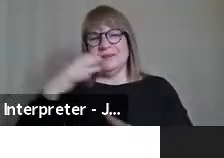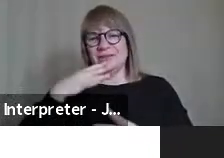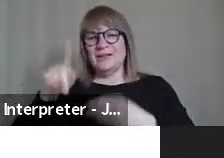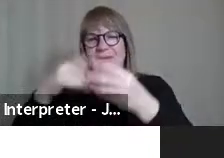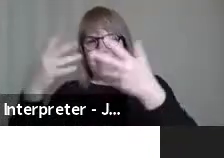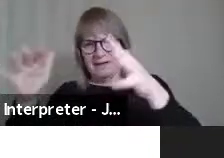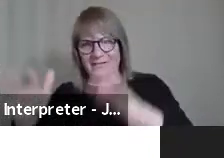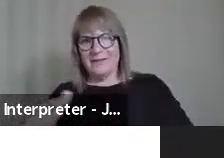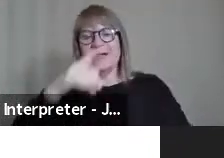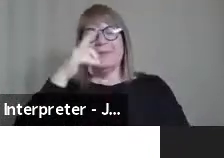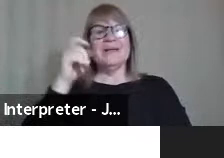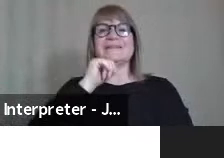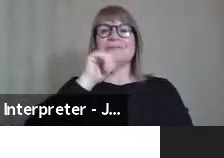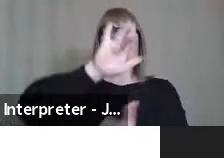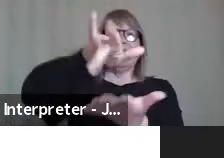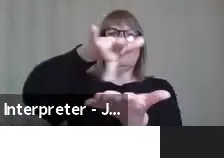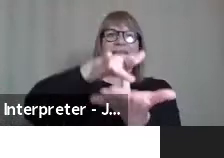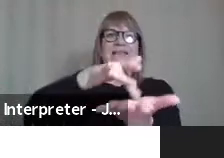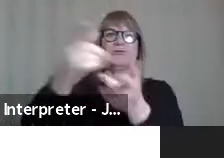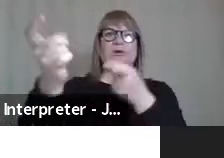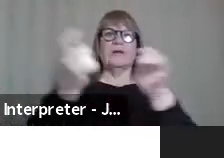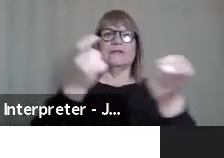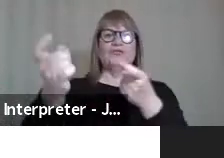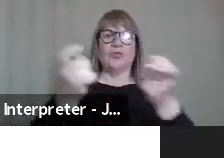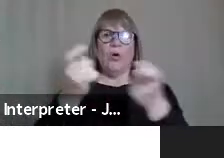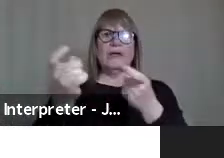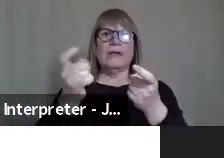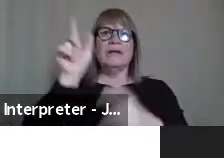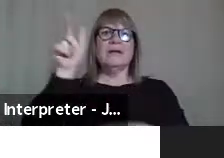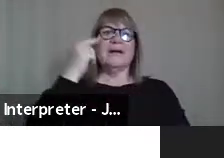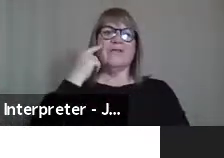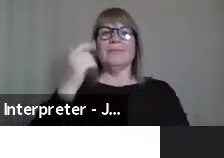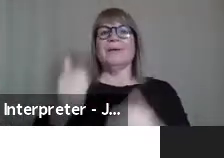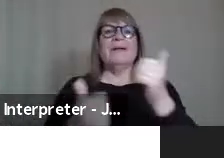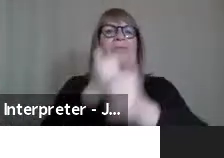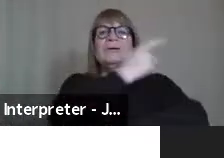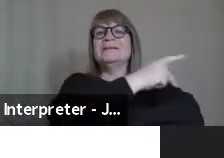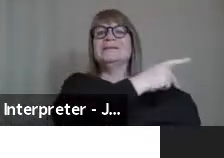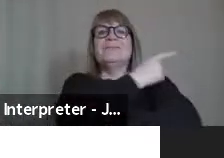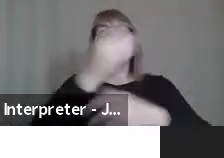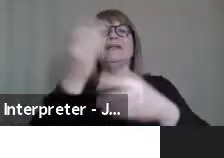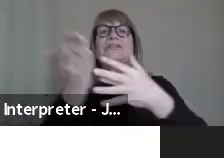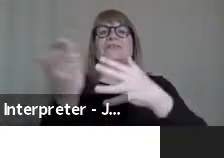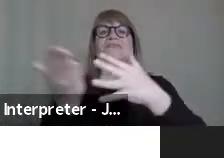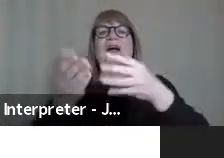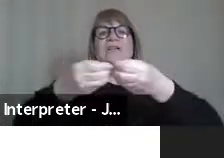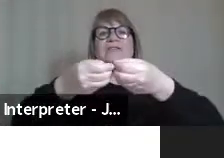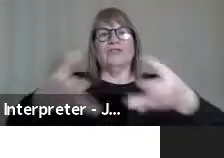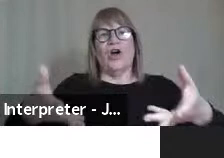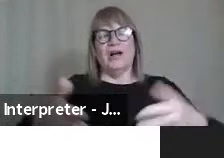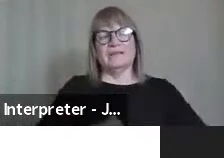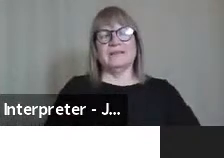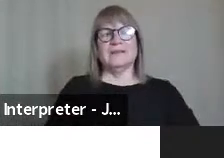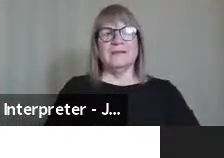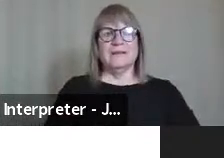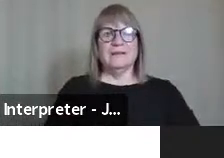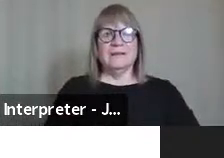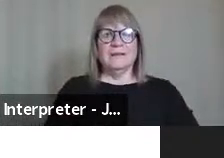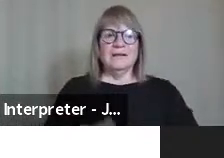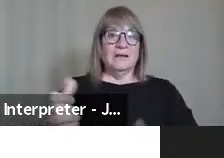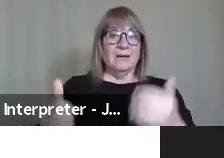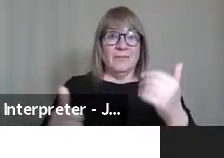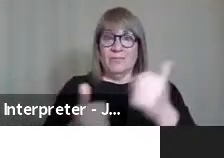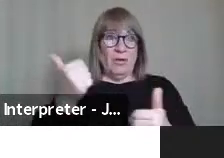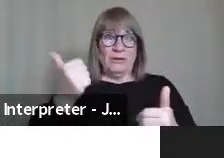authorizing body most of the patient records have been lost the most we have for a lot of patients is just lists of